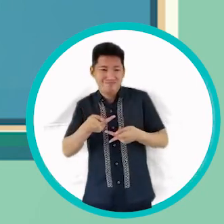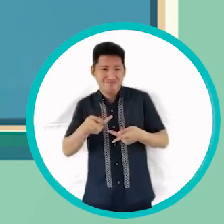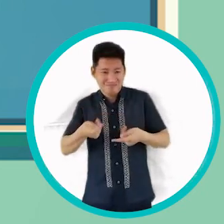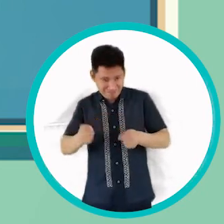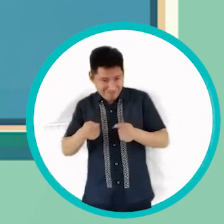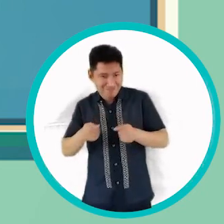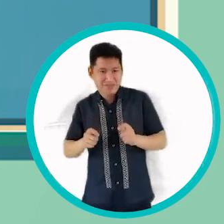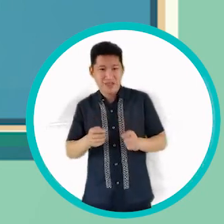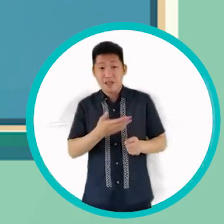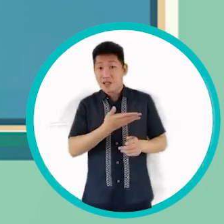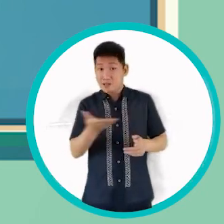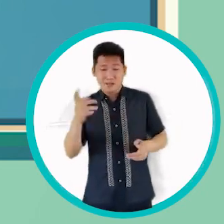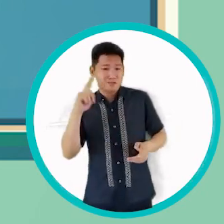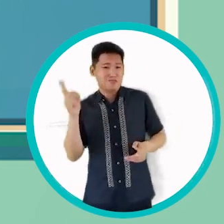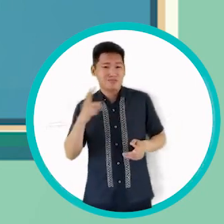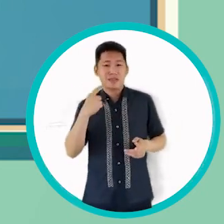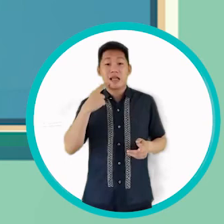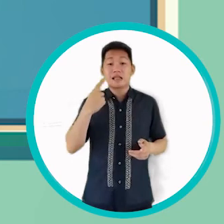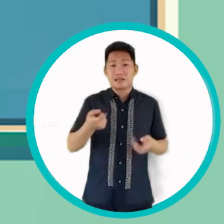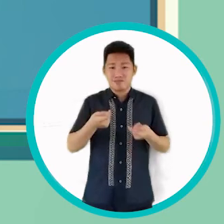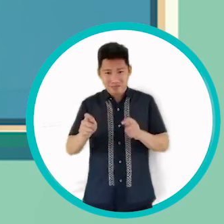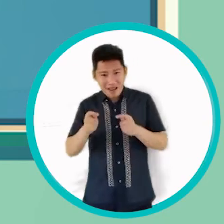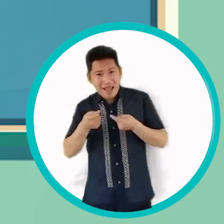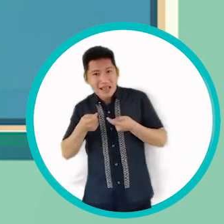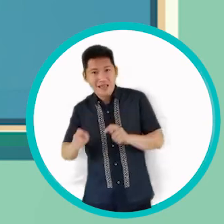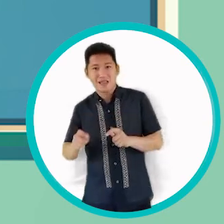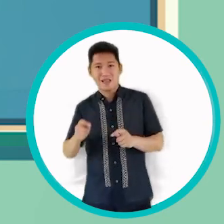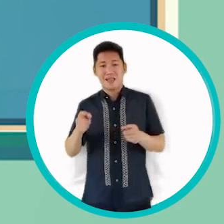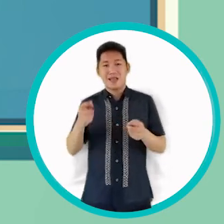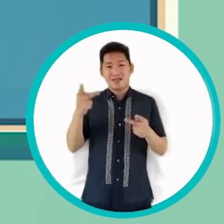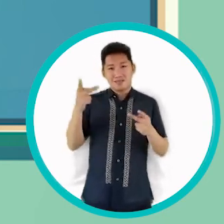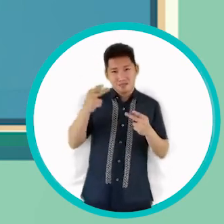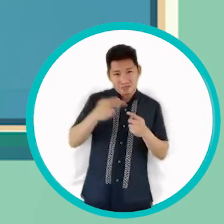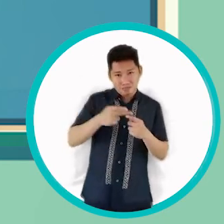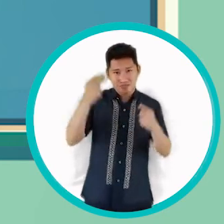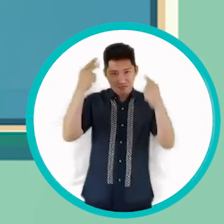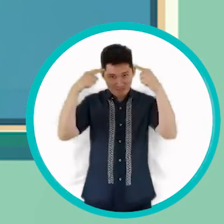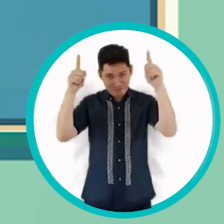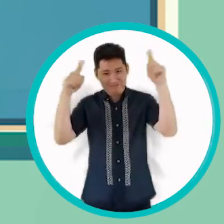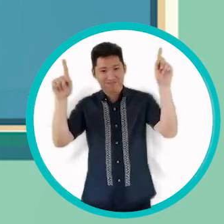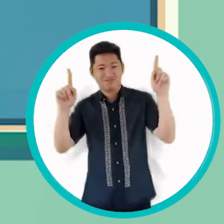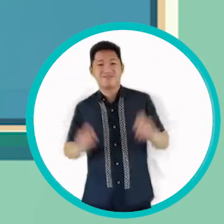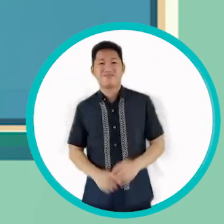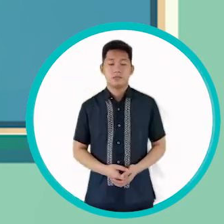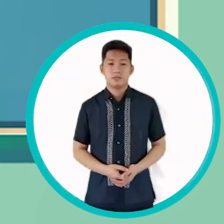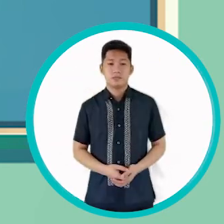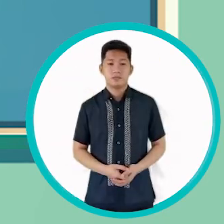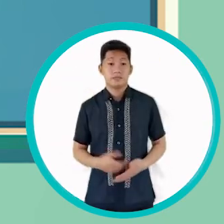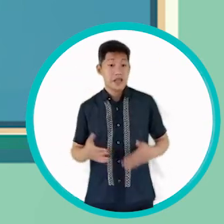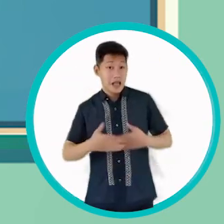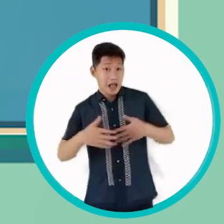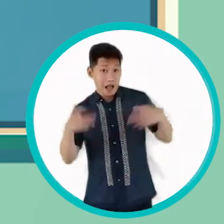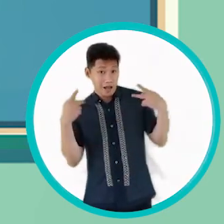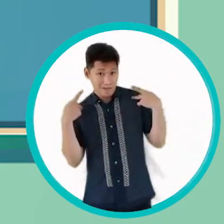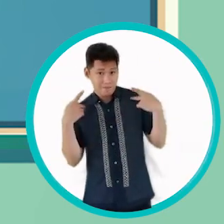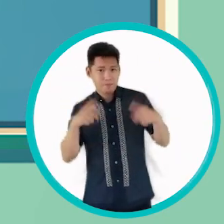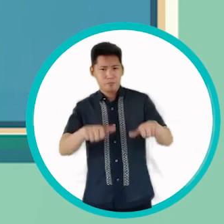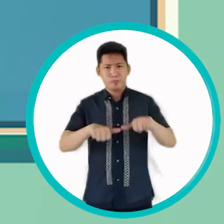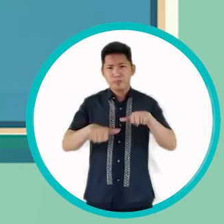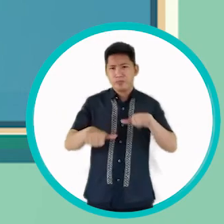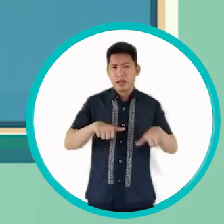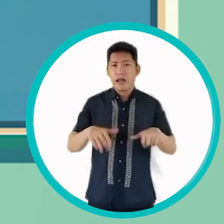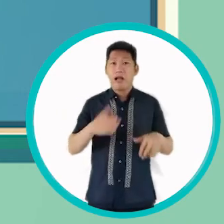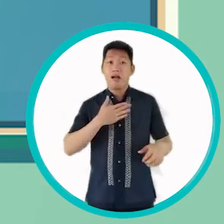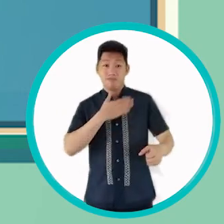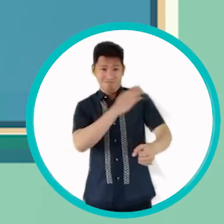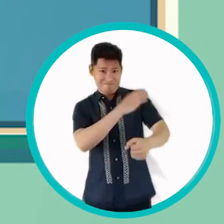on trying. As we always say, try and try until you succeed. After having these